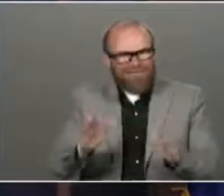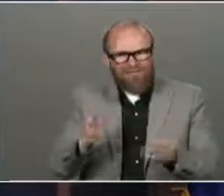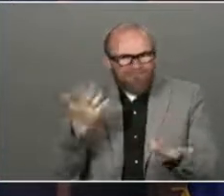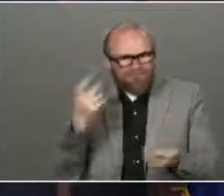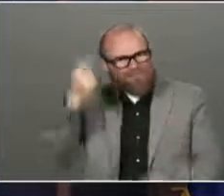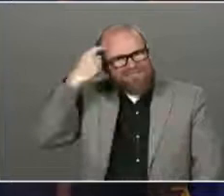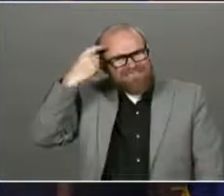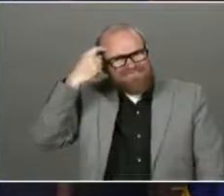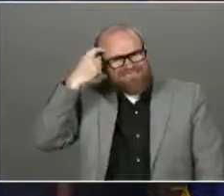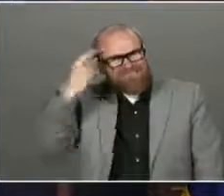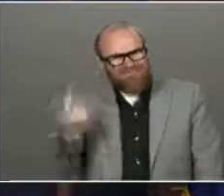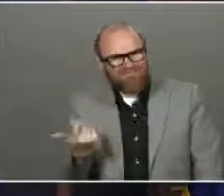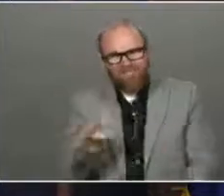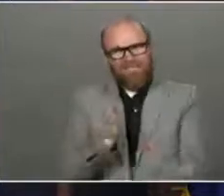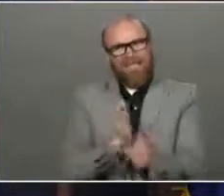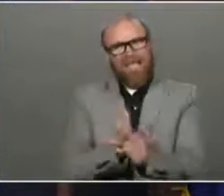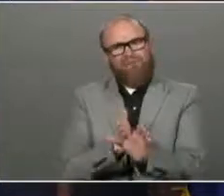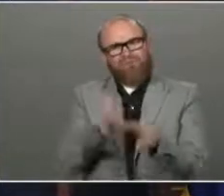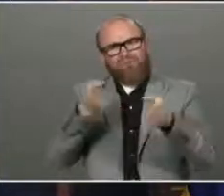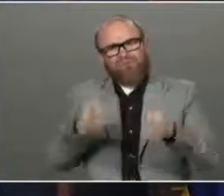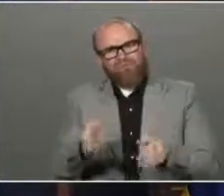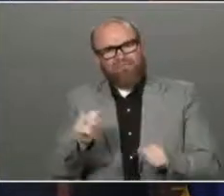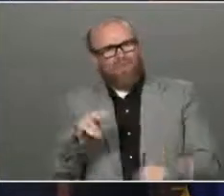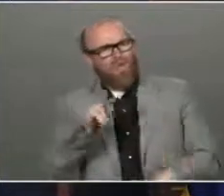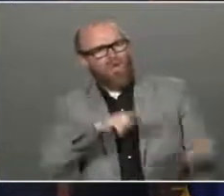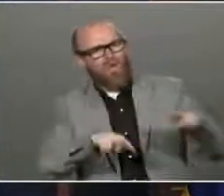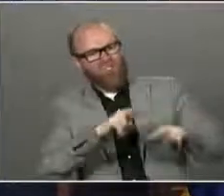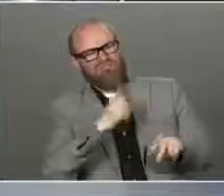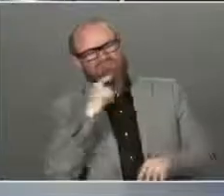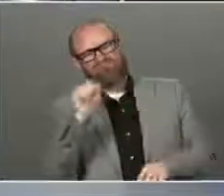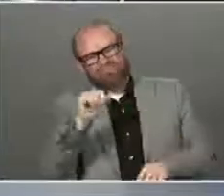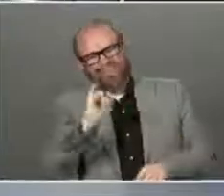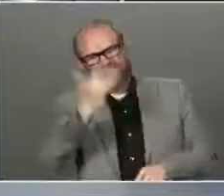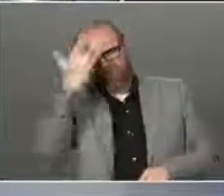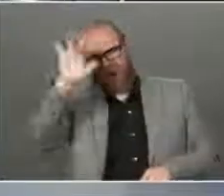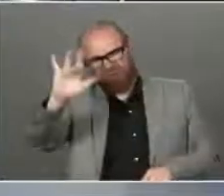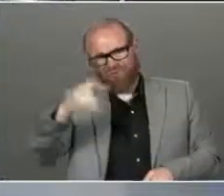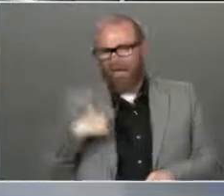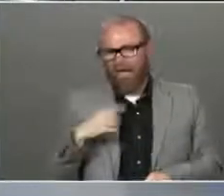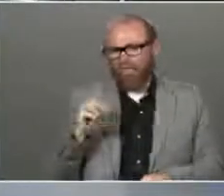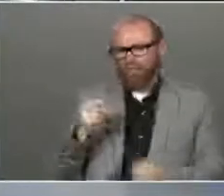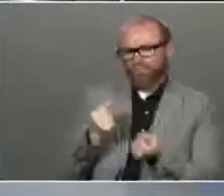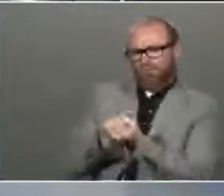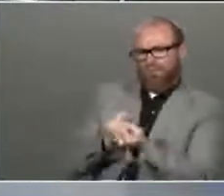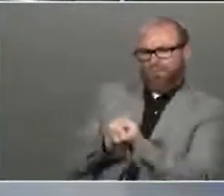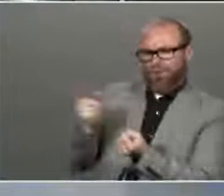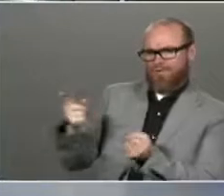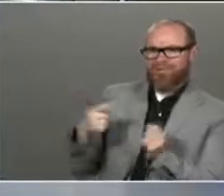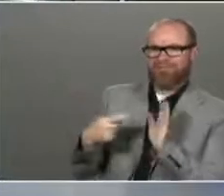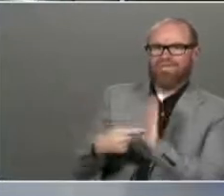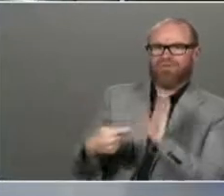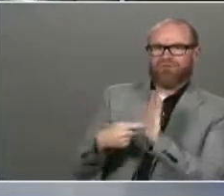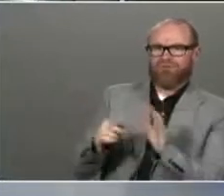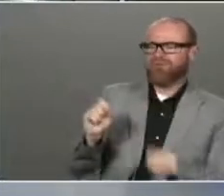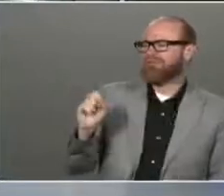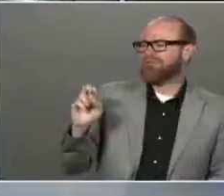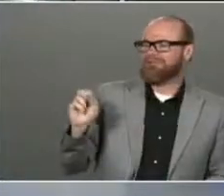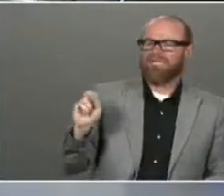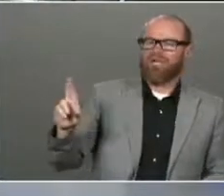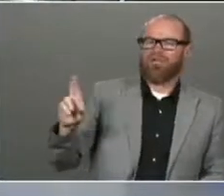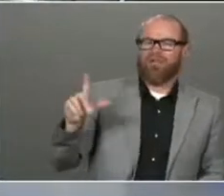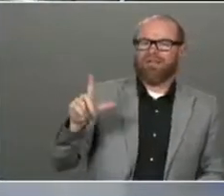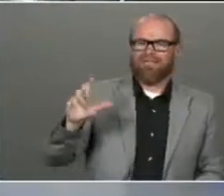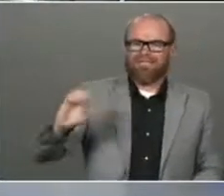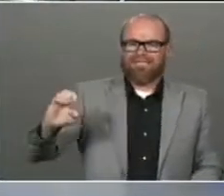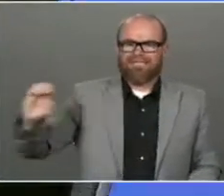the average person would look at that and say, this is a no-brainer. And so I support Senator Lee. Yeah. Governor, how is the state's